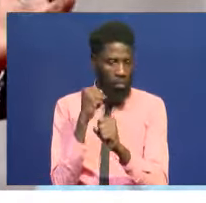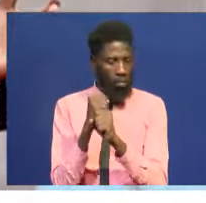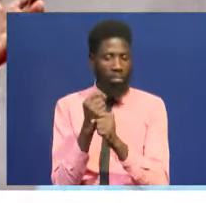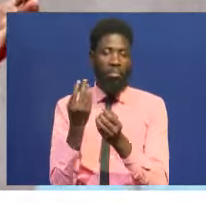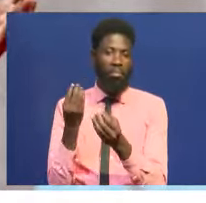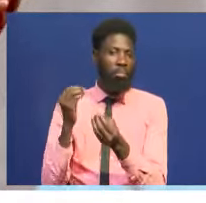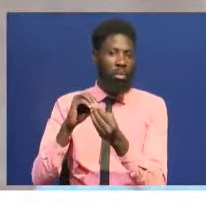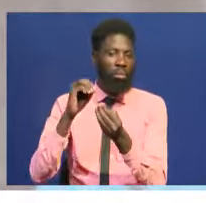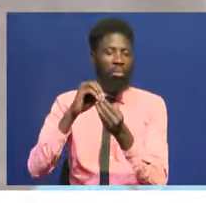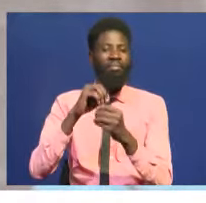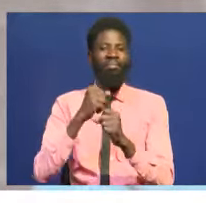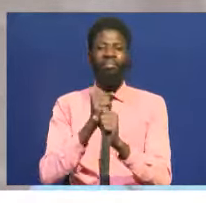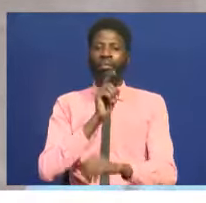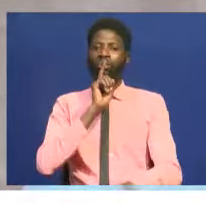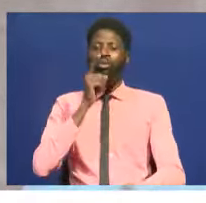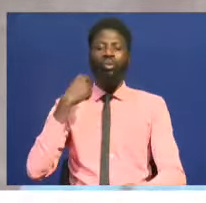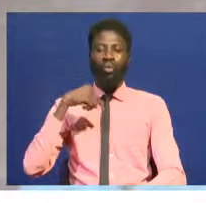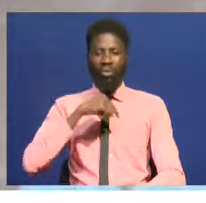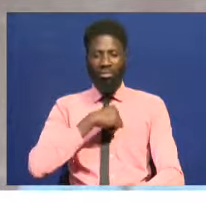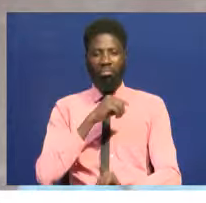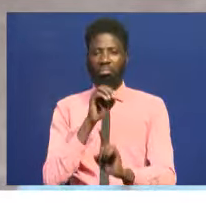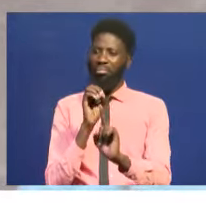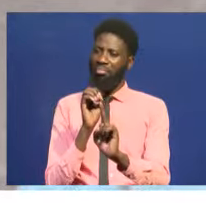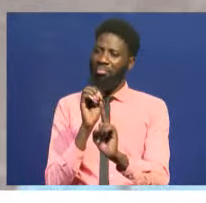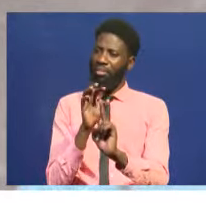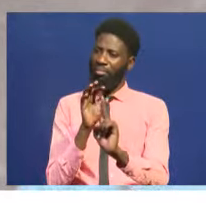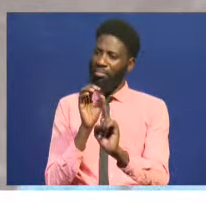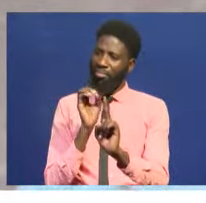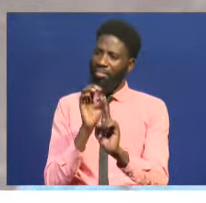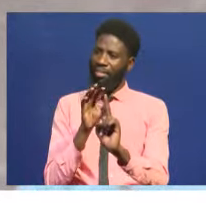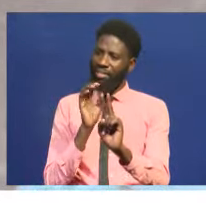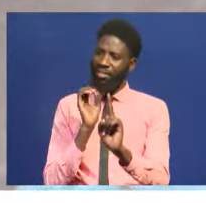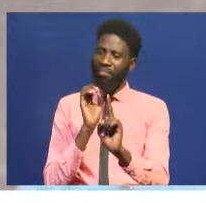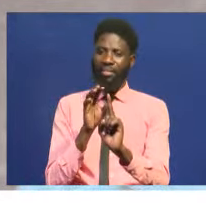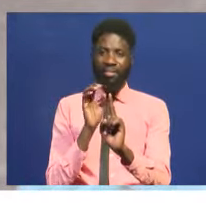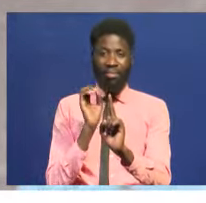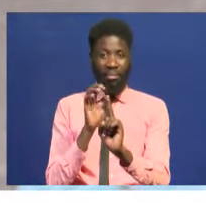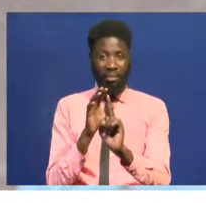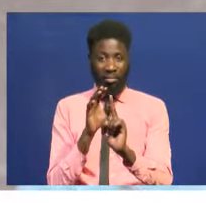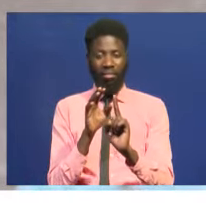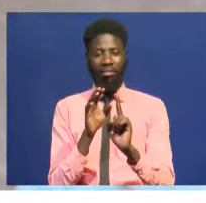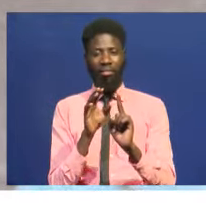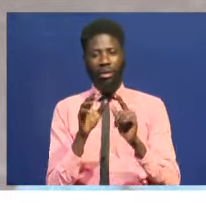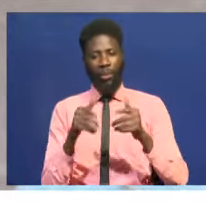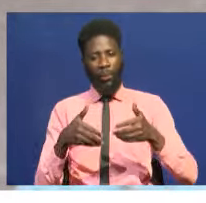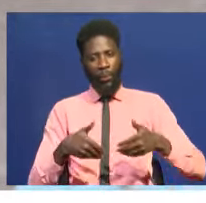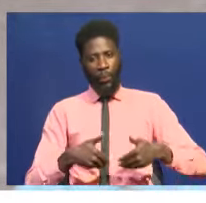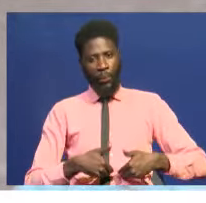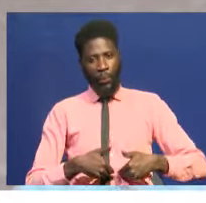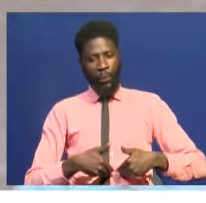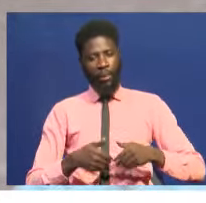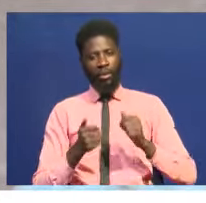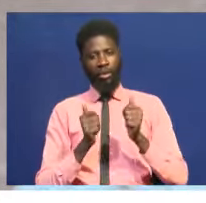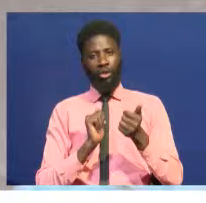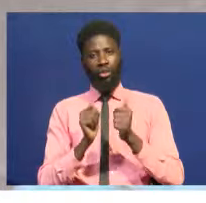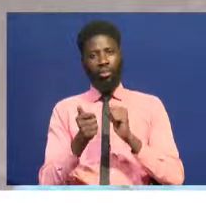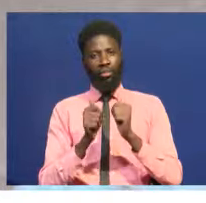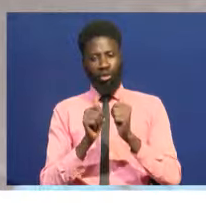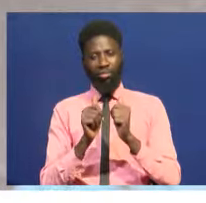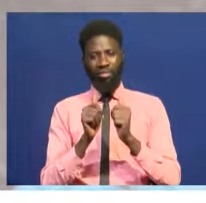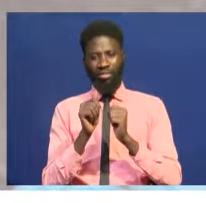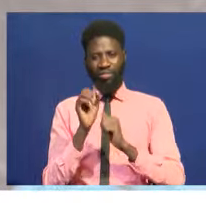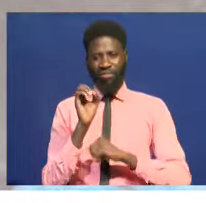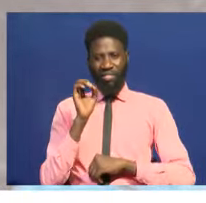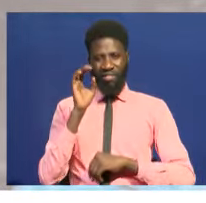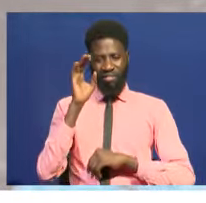we mentor these young people and young athletes into great sportsmen